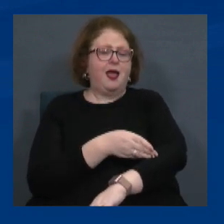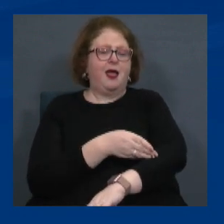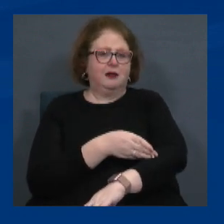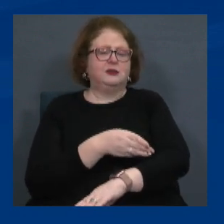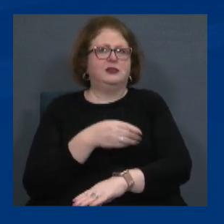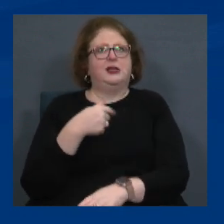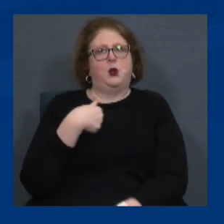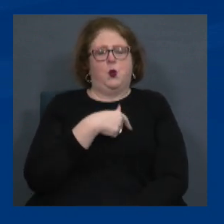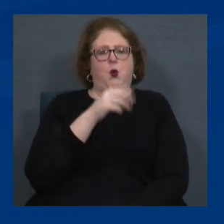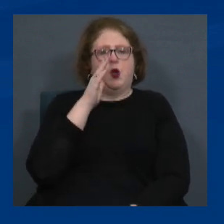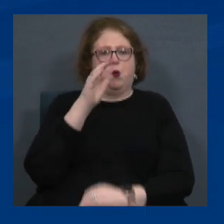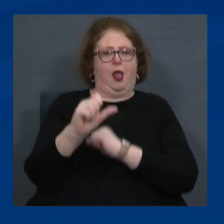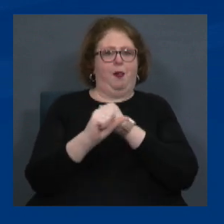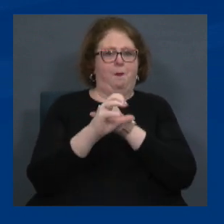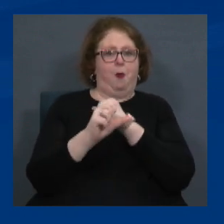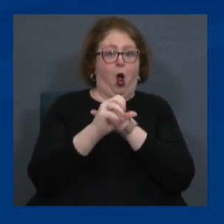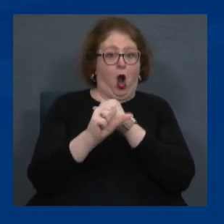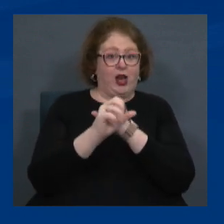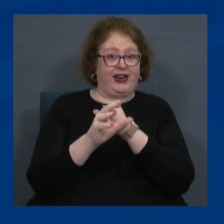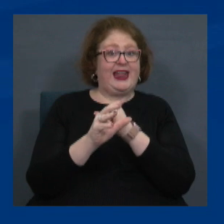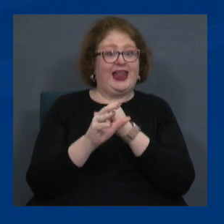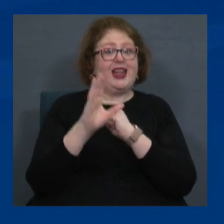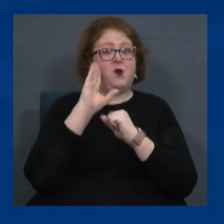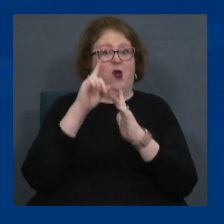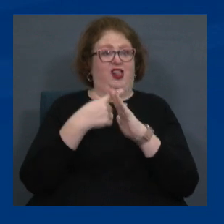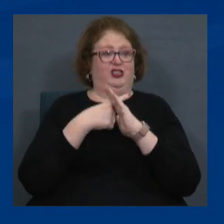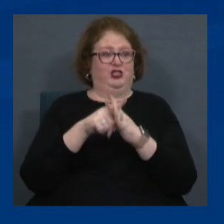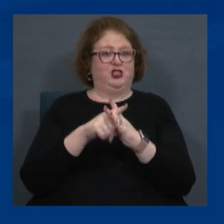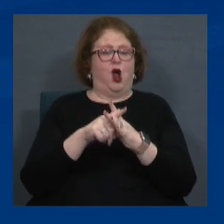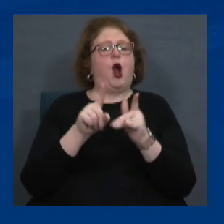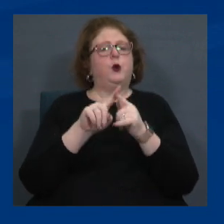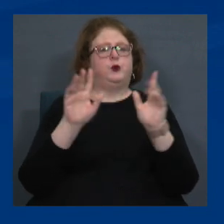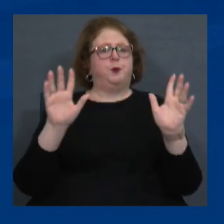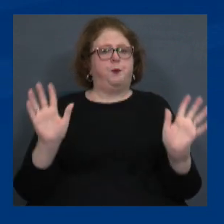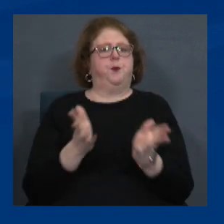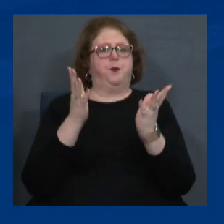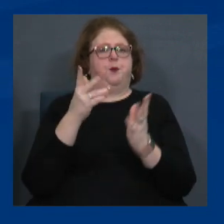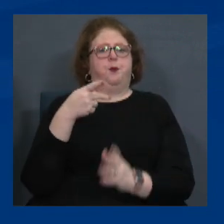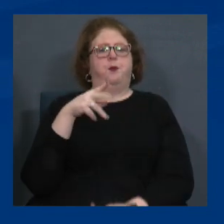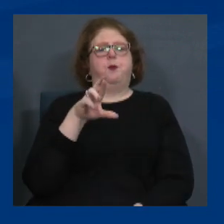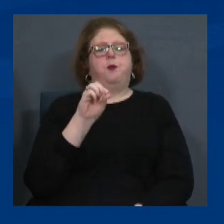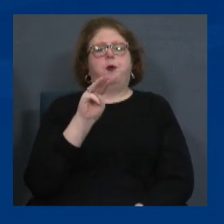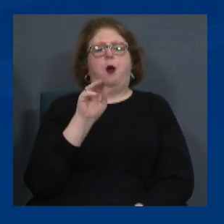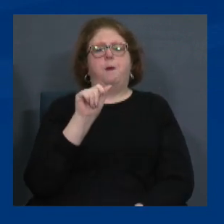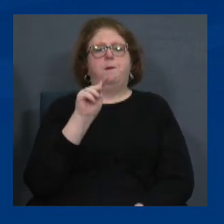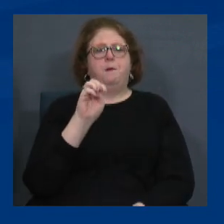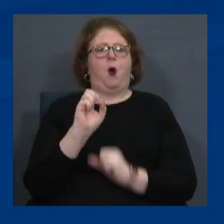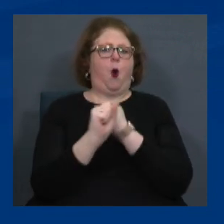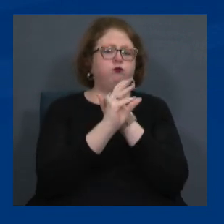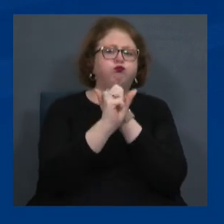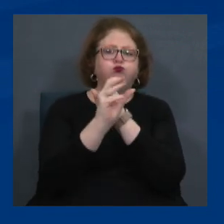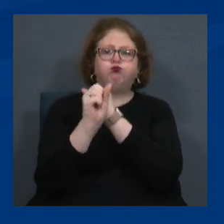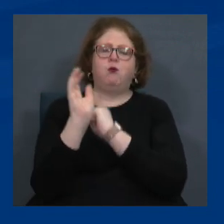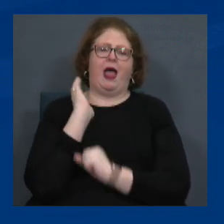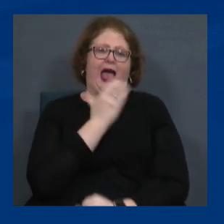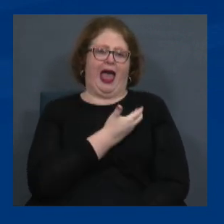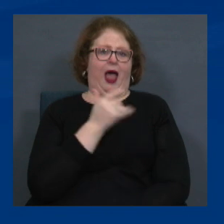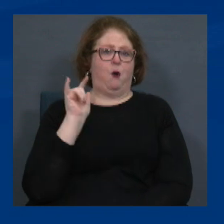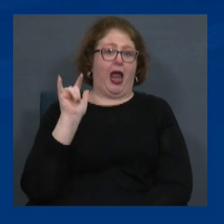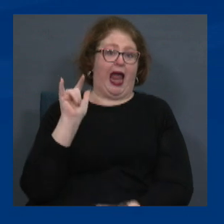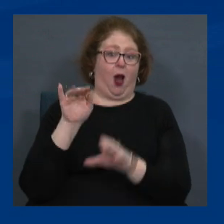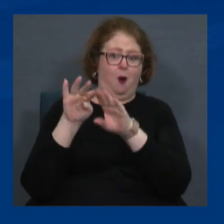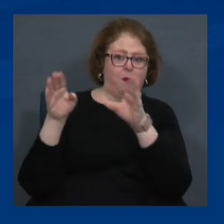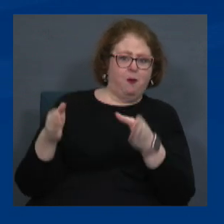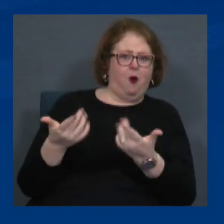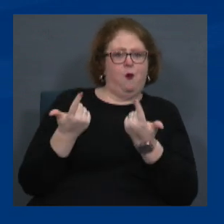a marketing effort that will continue to promote the airport and what we offer, what we can do, and why we think this is the